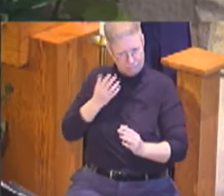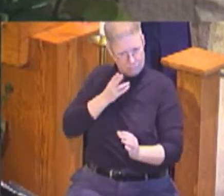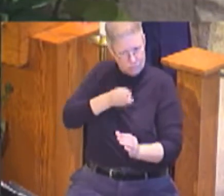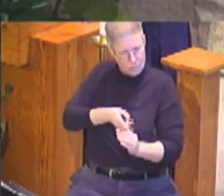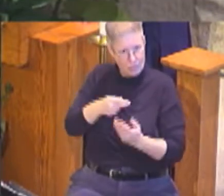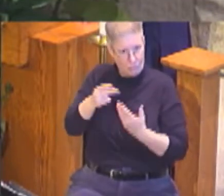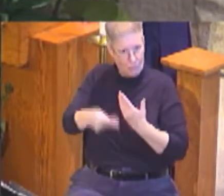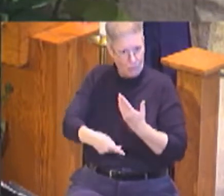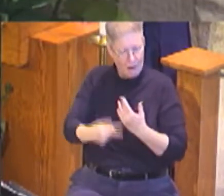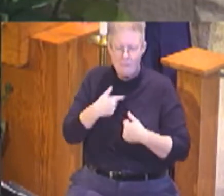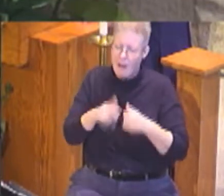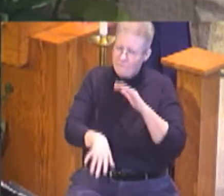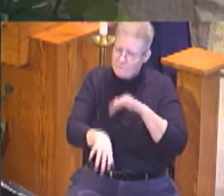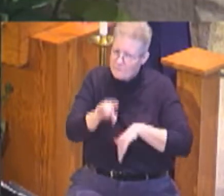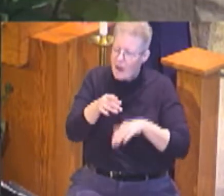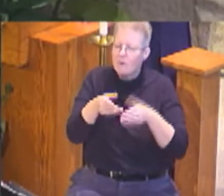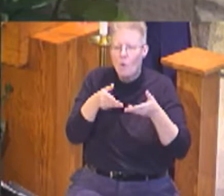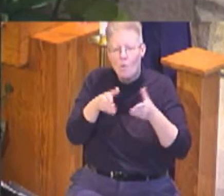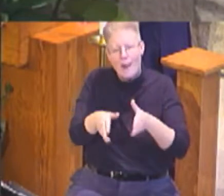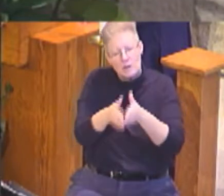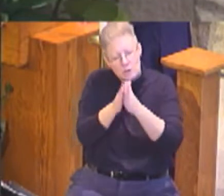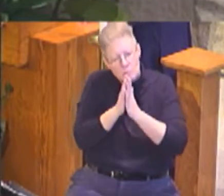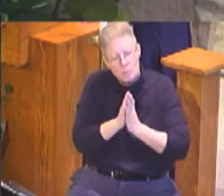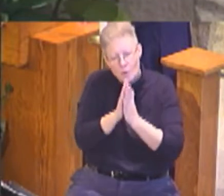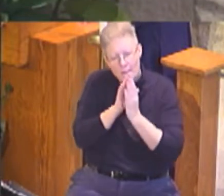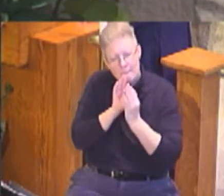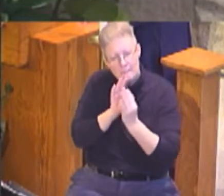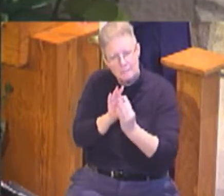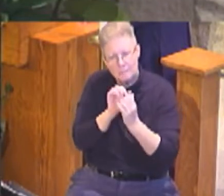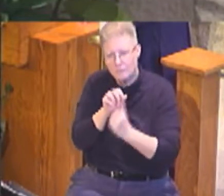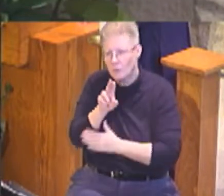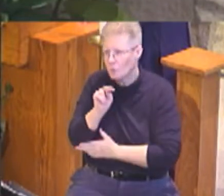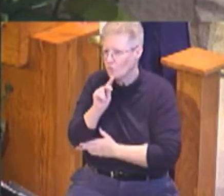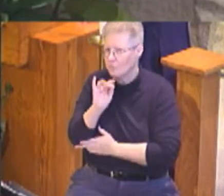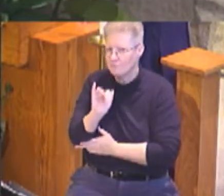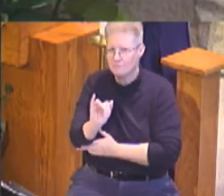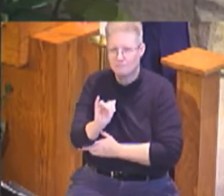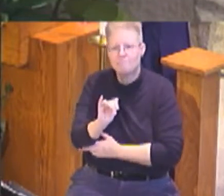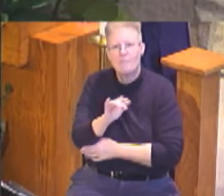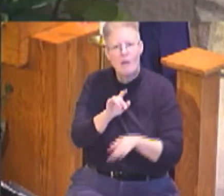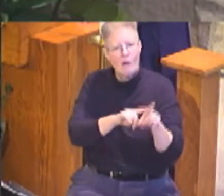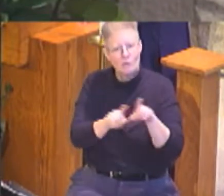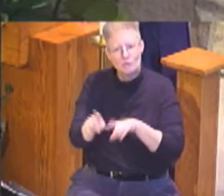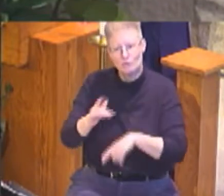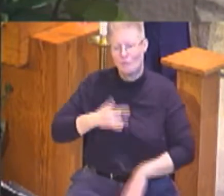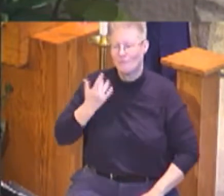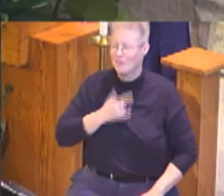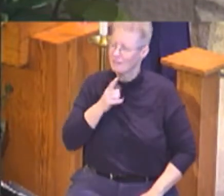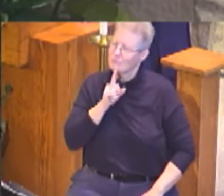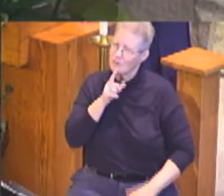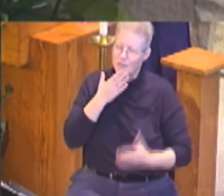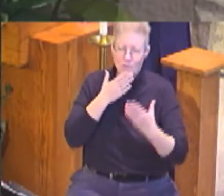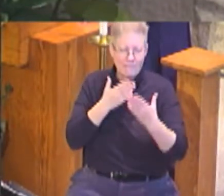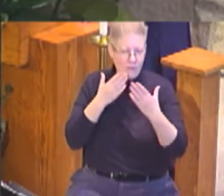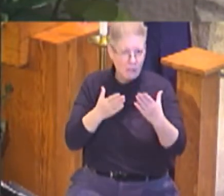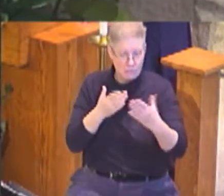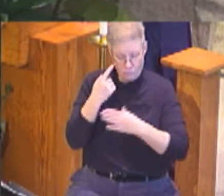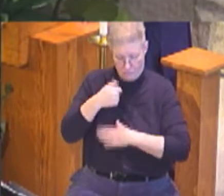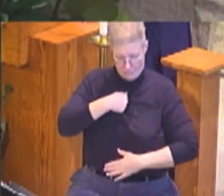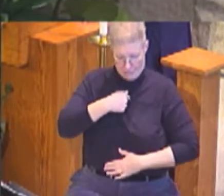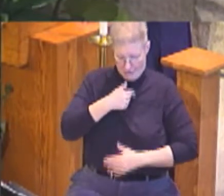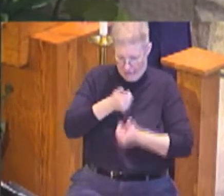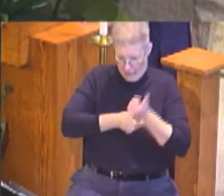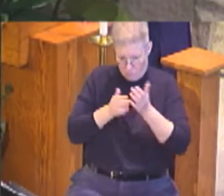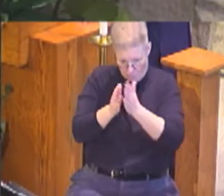found a way to pray unity and to be truly grateful. For me, every prayer begins with gratitude. Gratitude